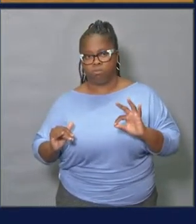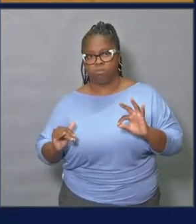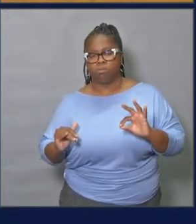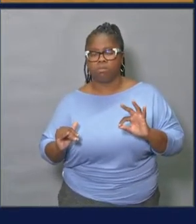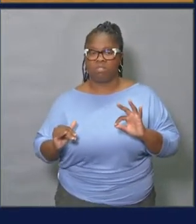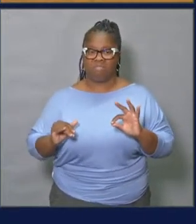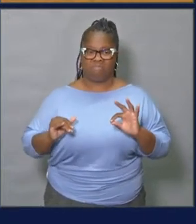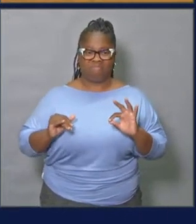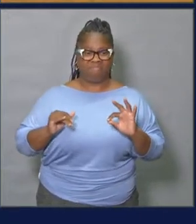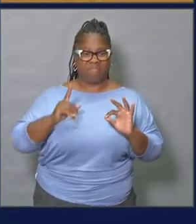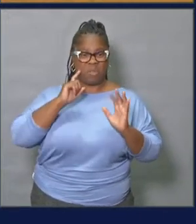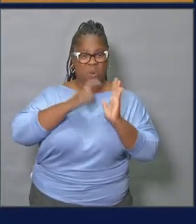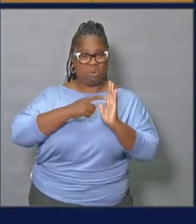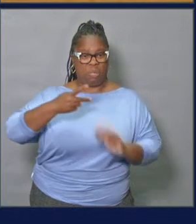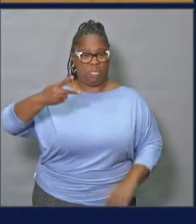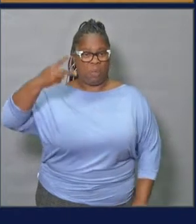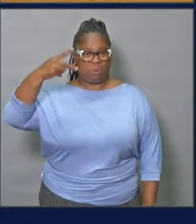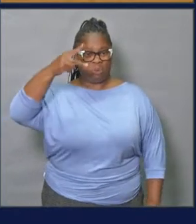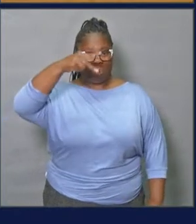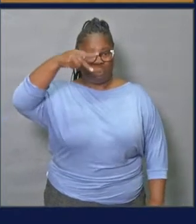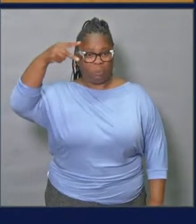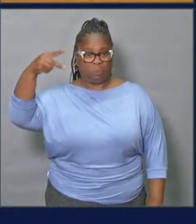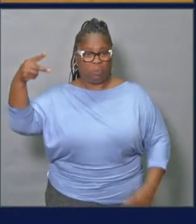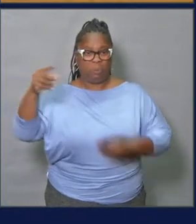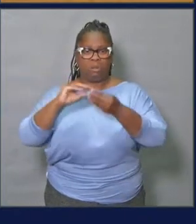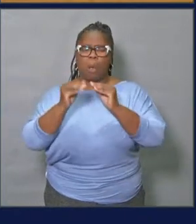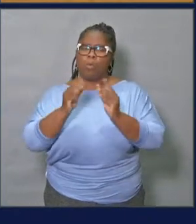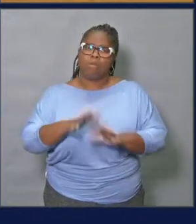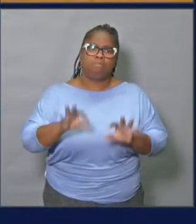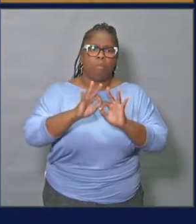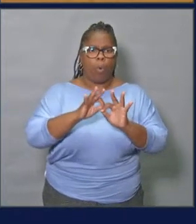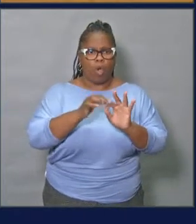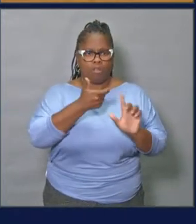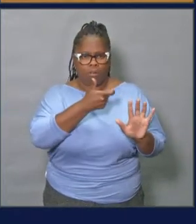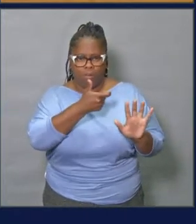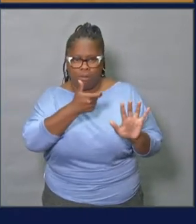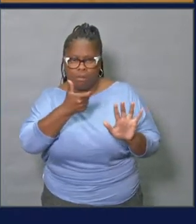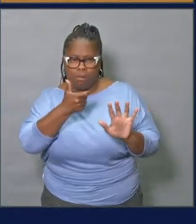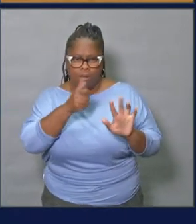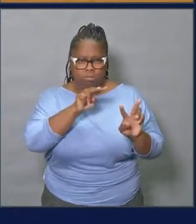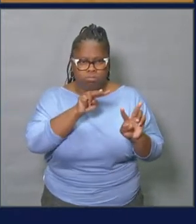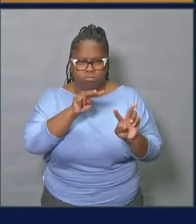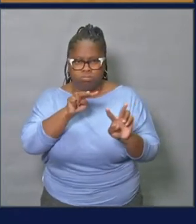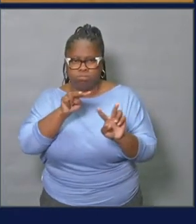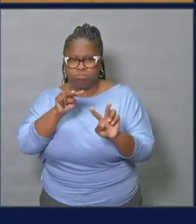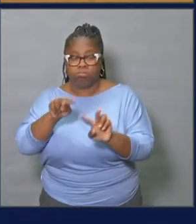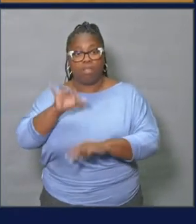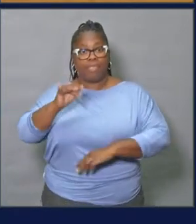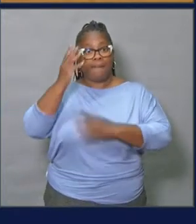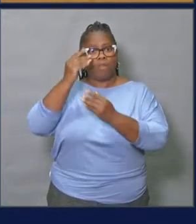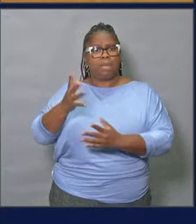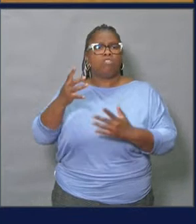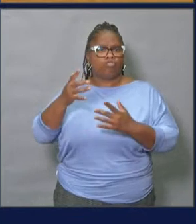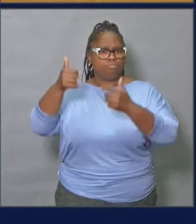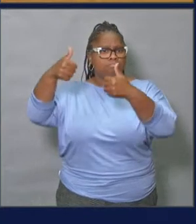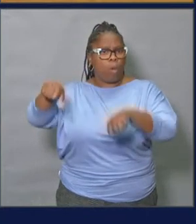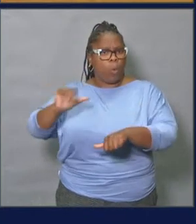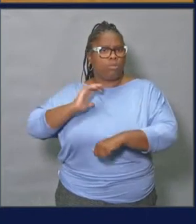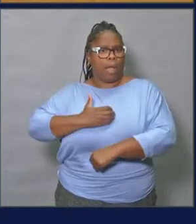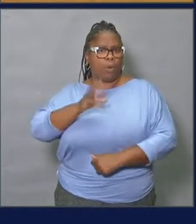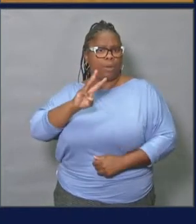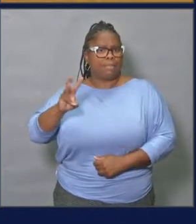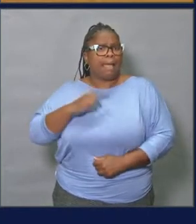extraordinarily important for us to watch. We'll continue to post this information on our website, and I encourage you to look